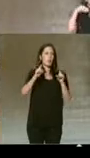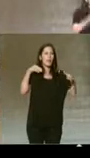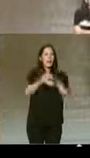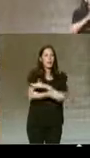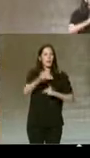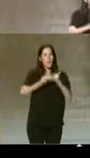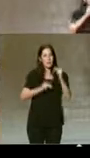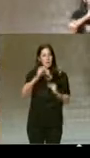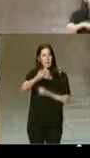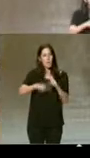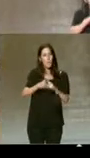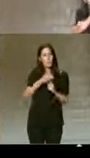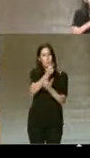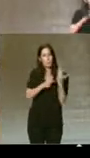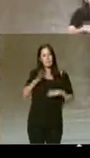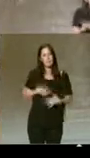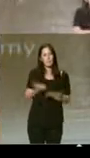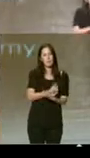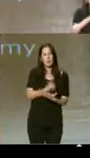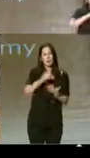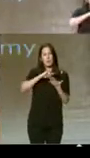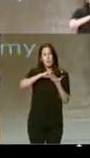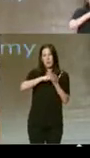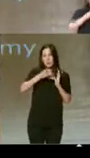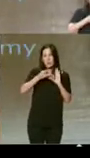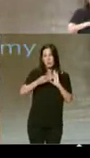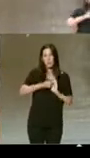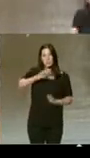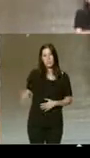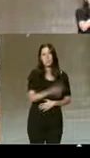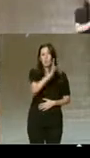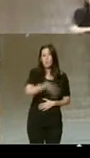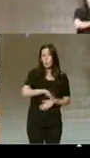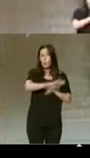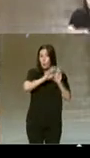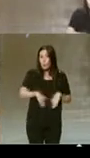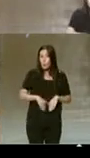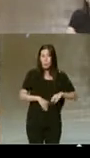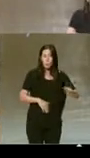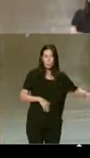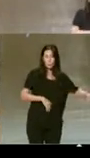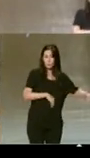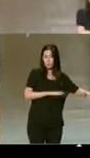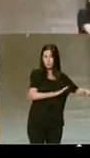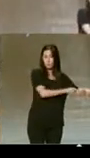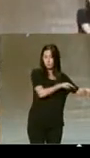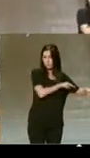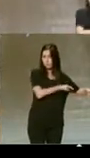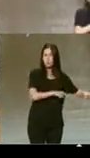the Accessibility Department of the Universidad Politécnica of Catalonia,